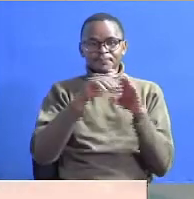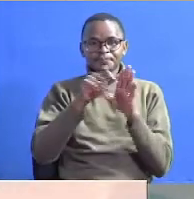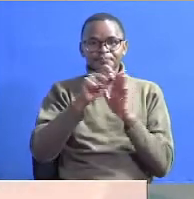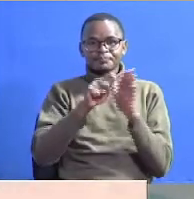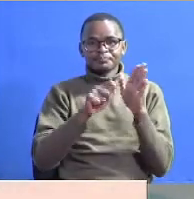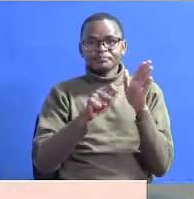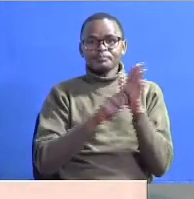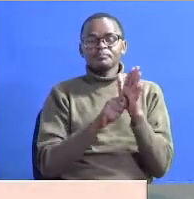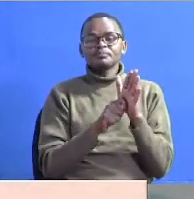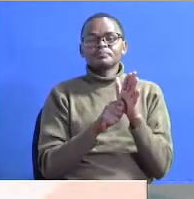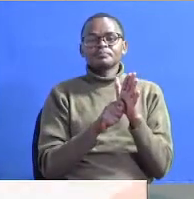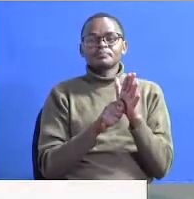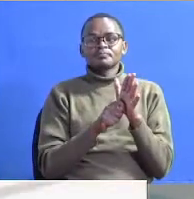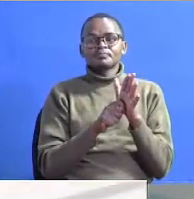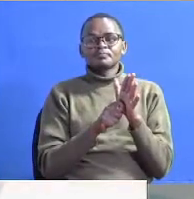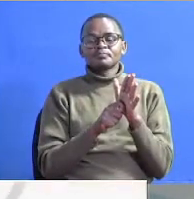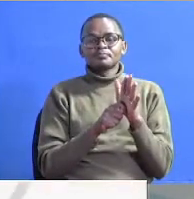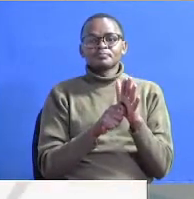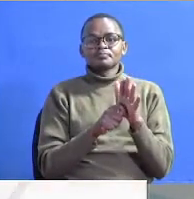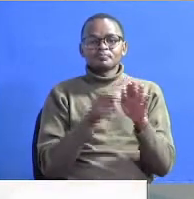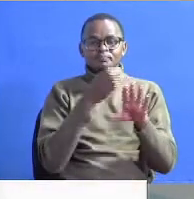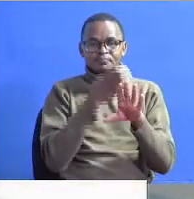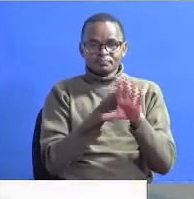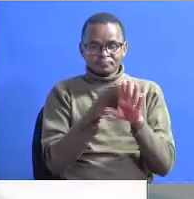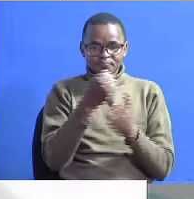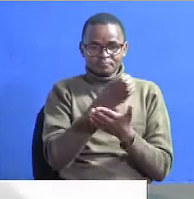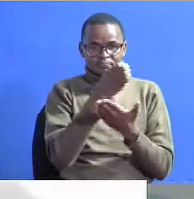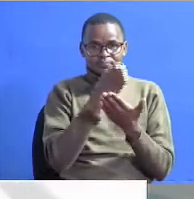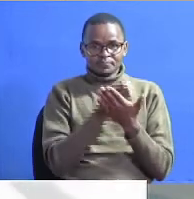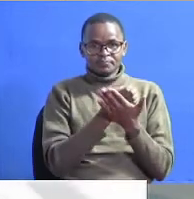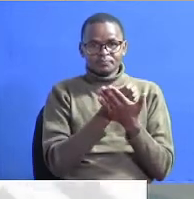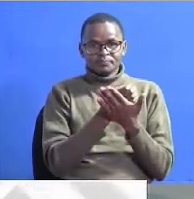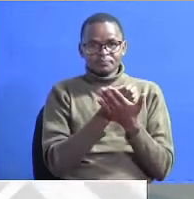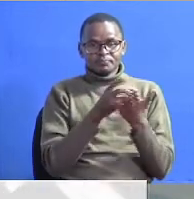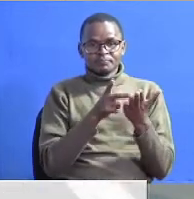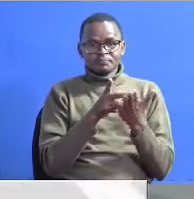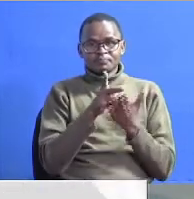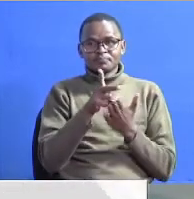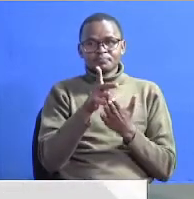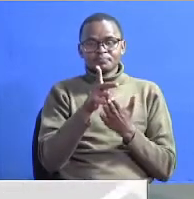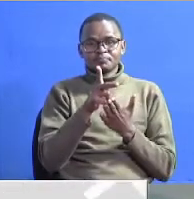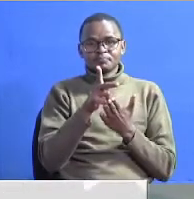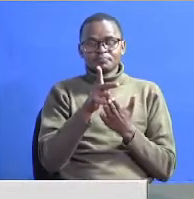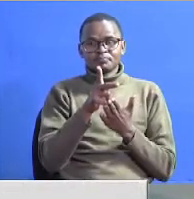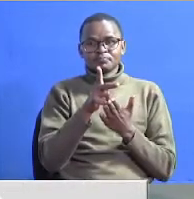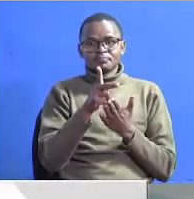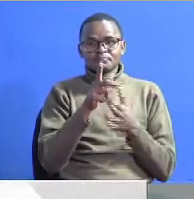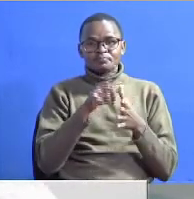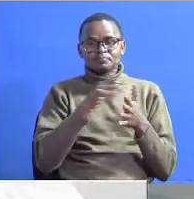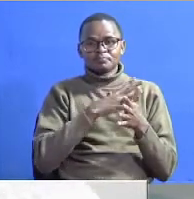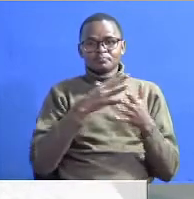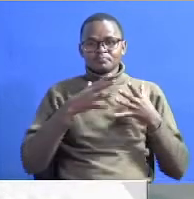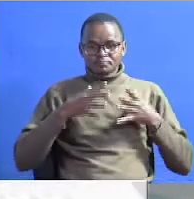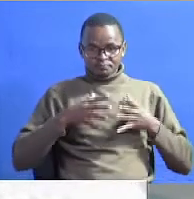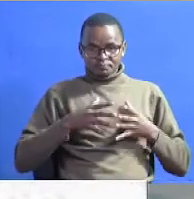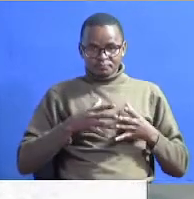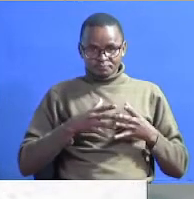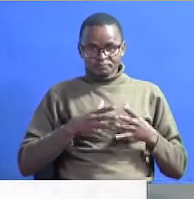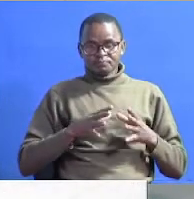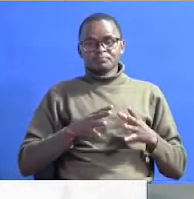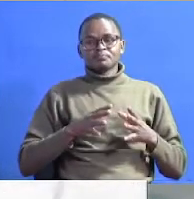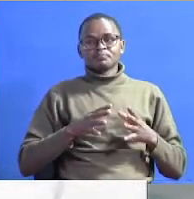of there was a tough economy and prices had gone high and people were